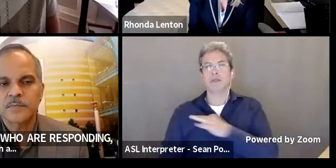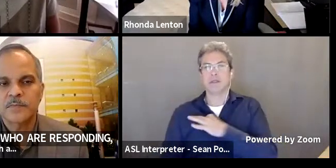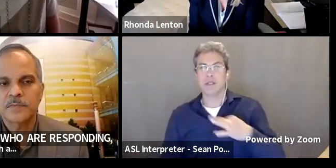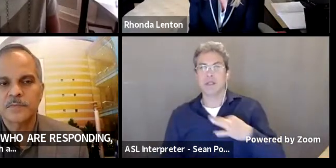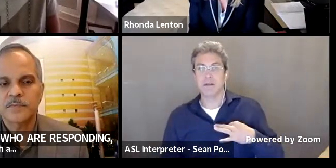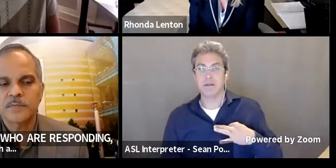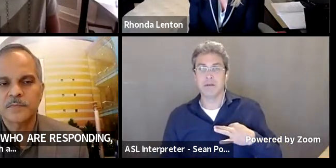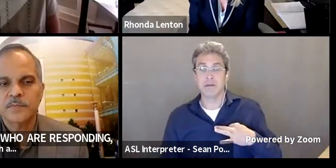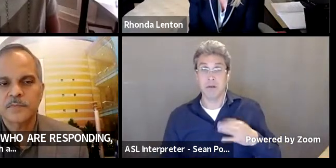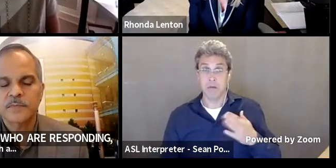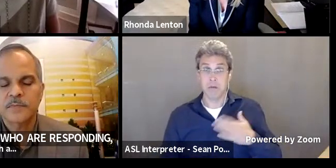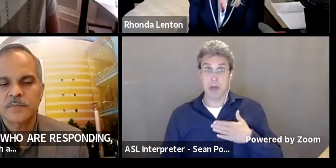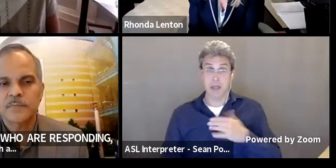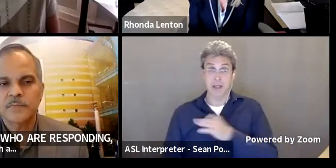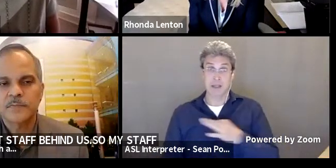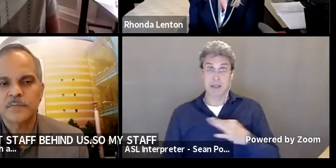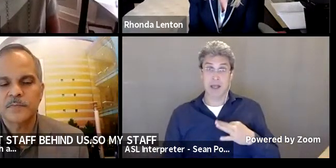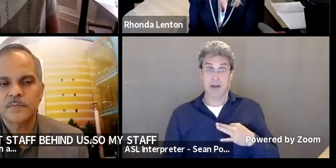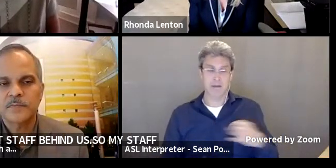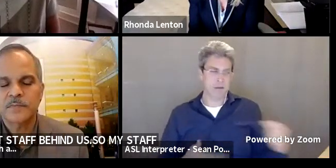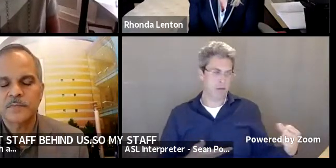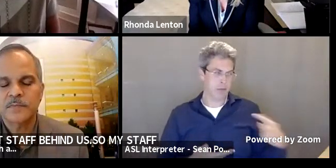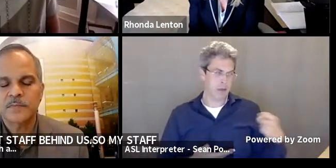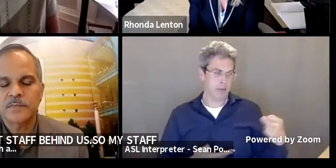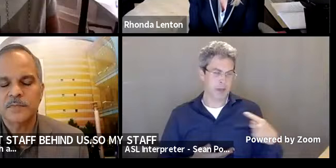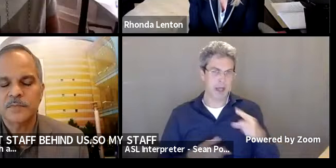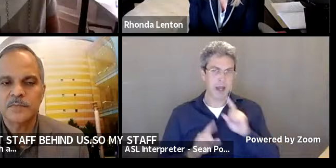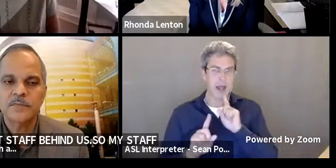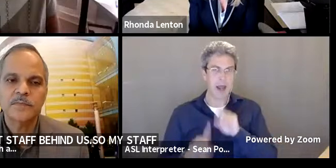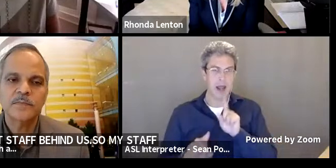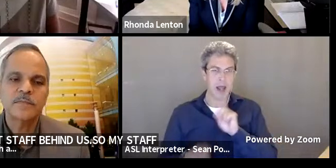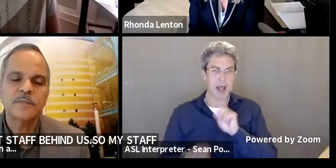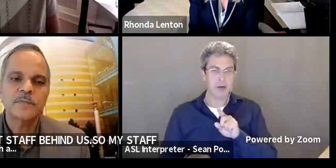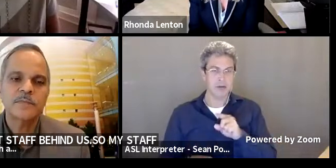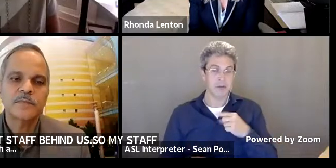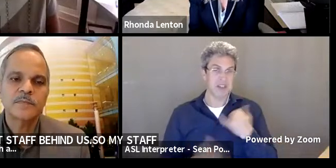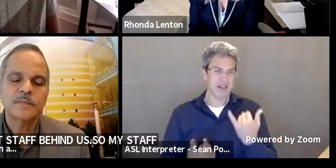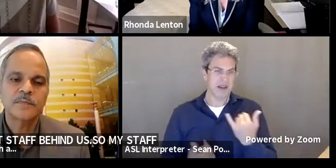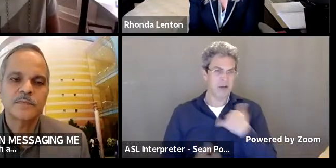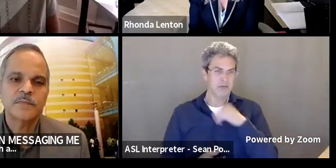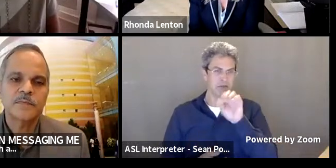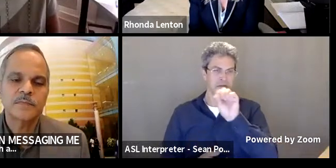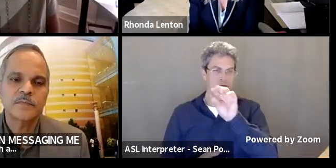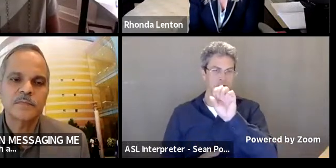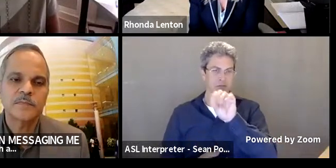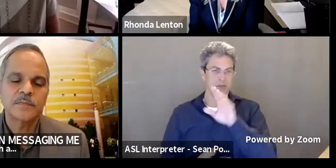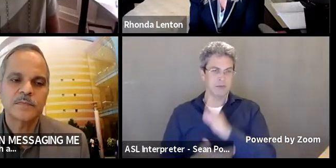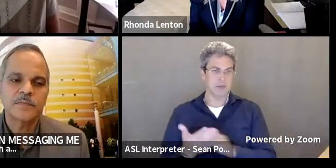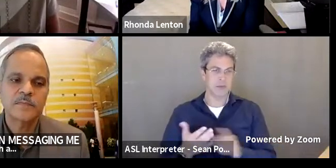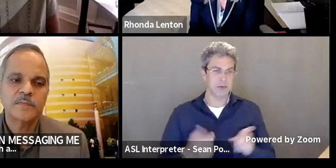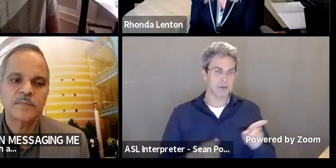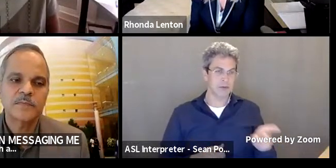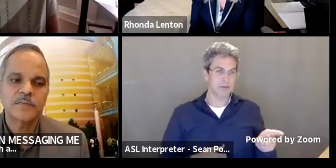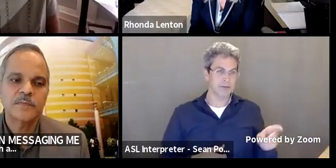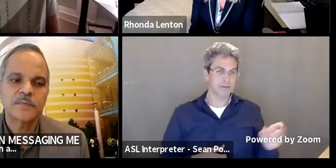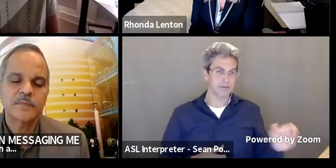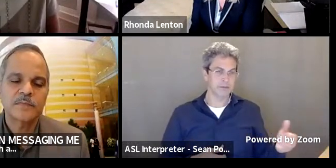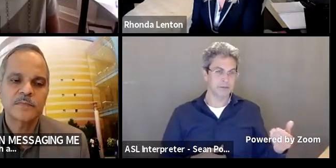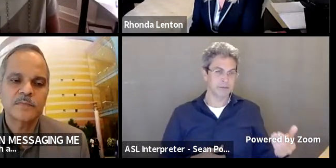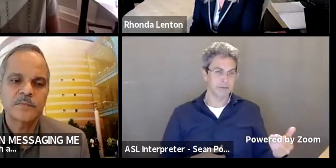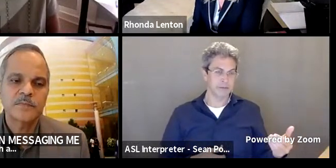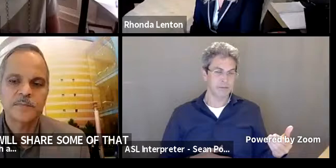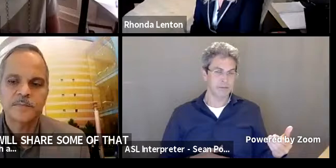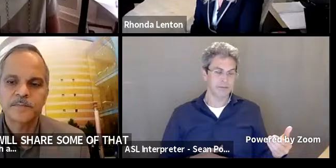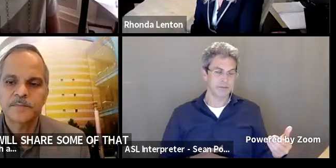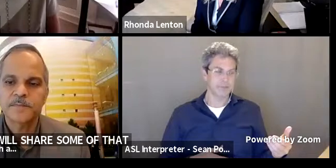messaging me the answers. So I will share some of that information, and that is there are several ways. One is